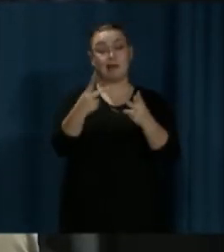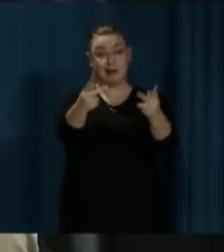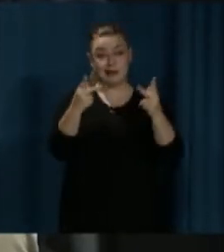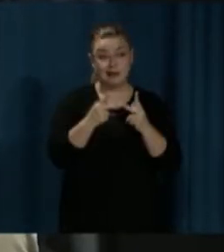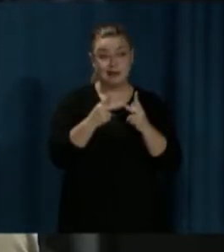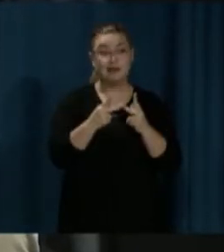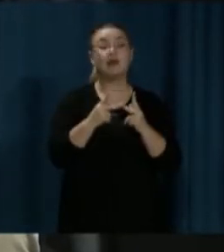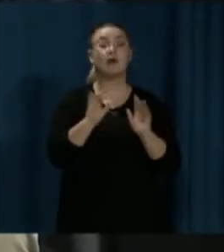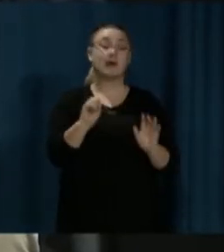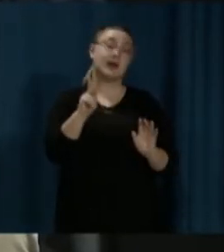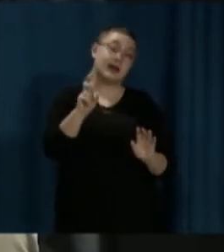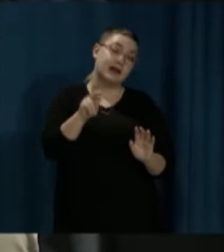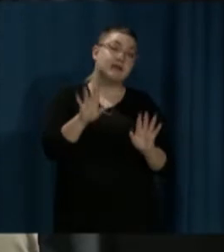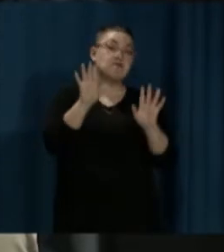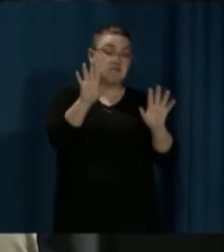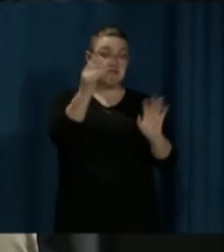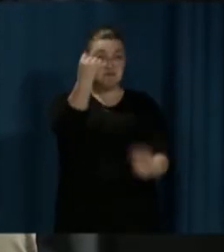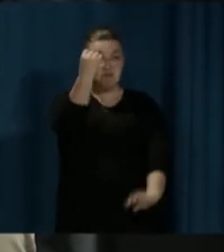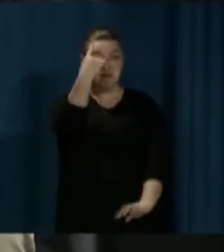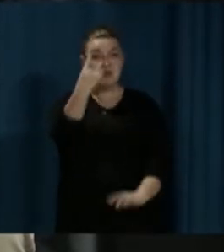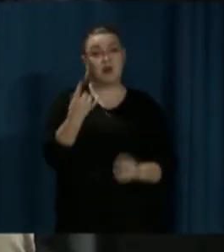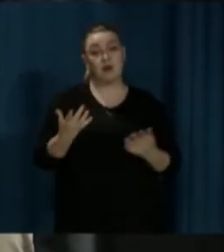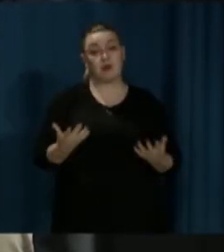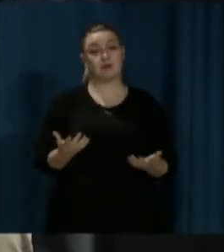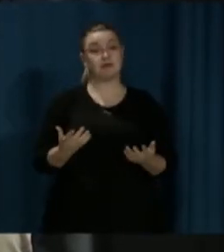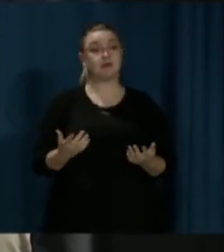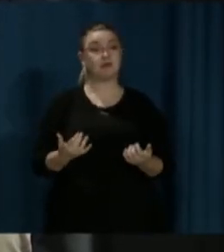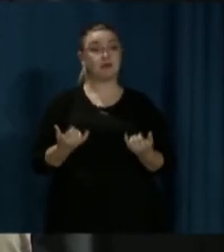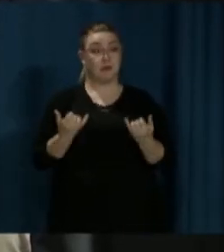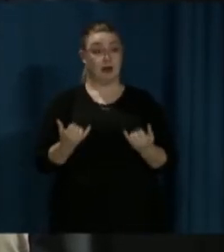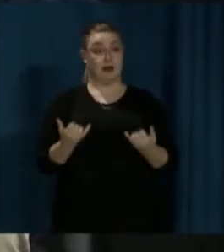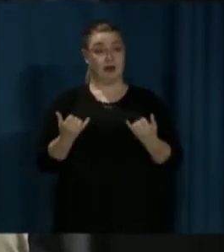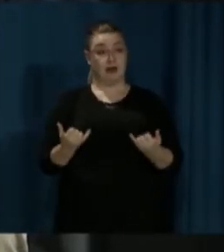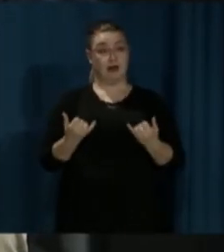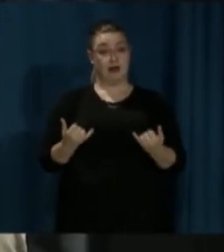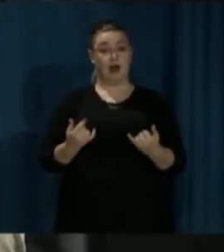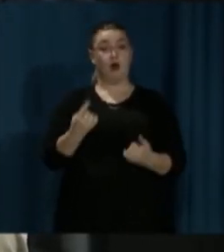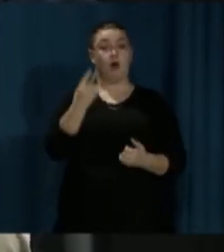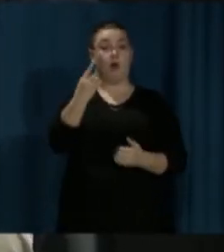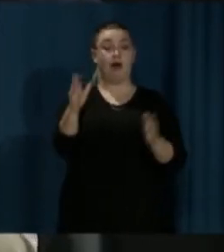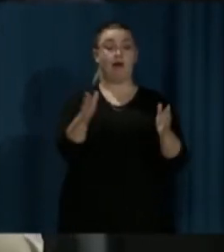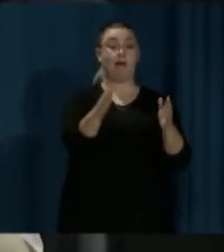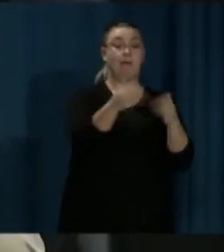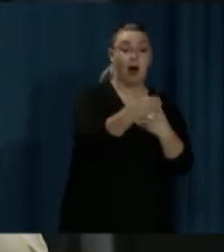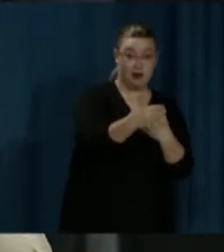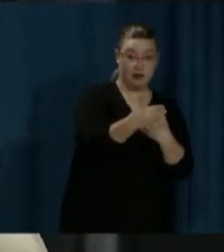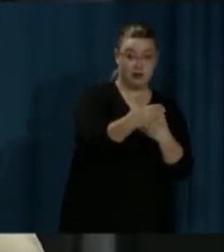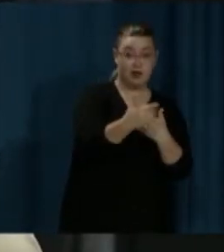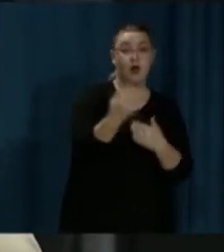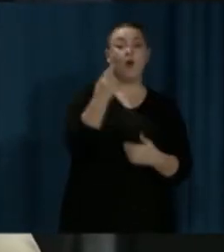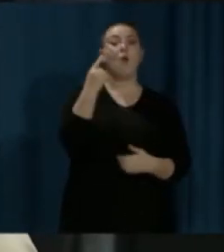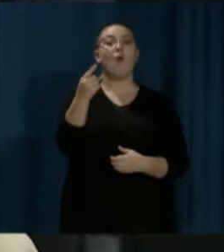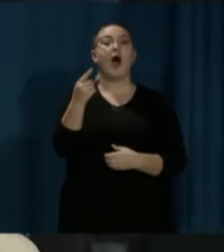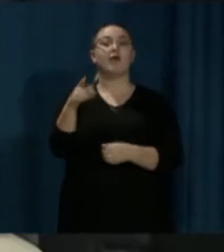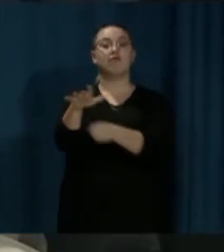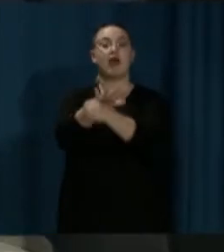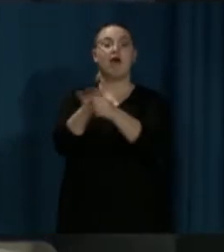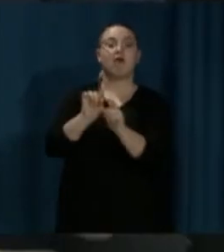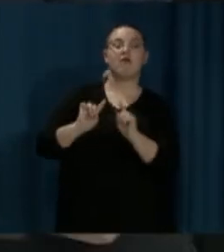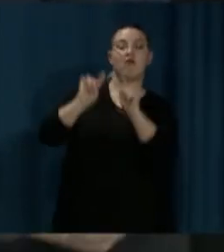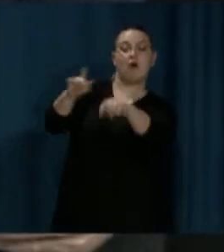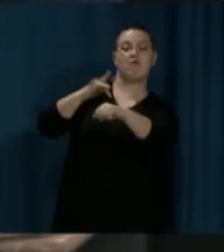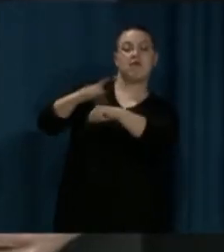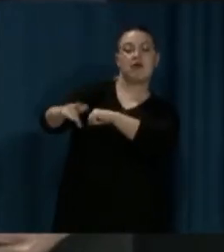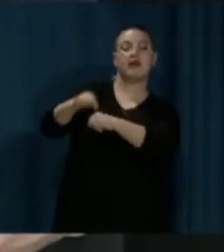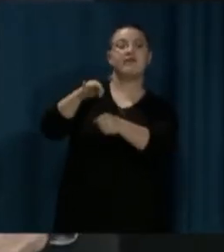effect? Like, in other words, all right, so we get one drop box, we get one early voting site. With what effect? Who does